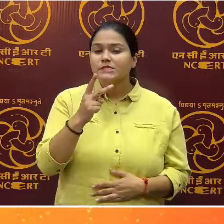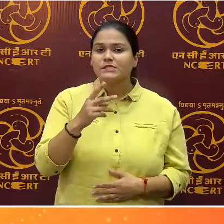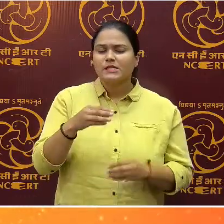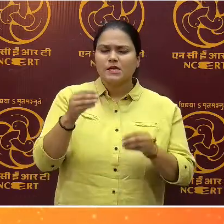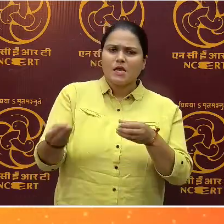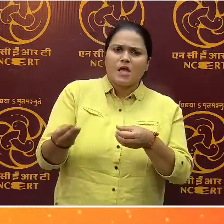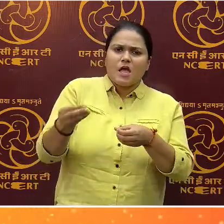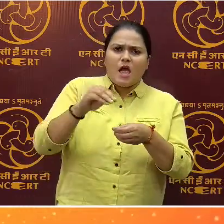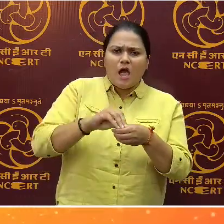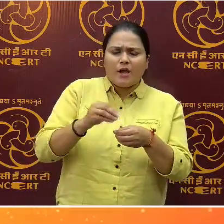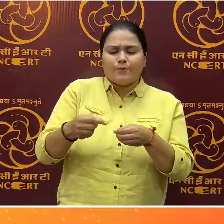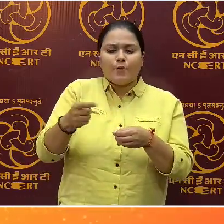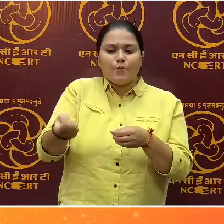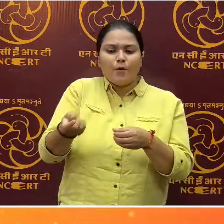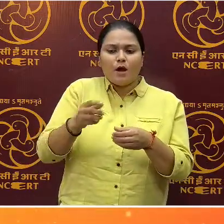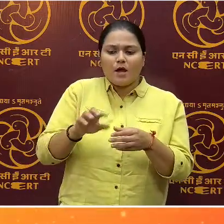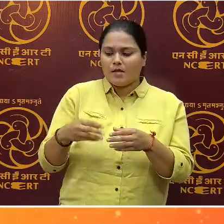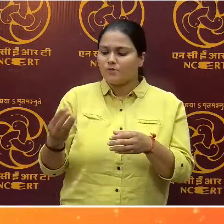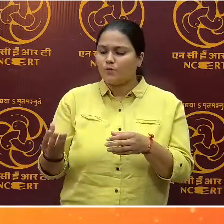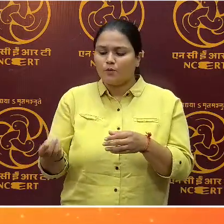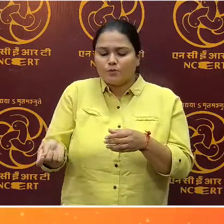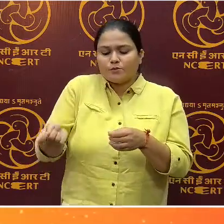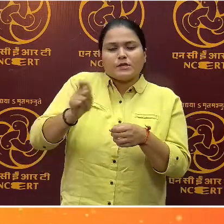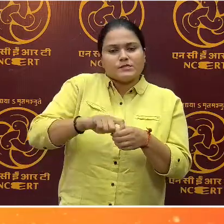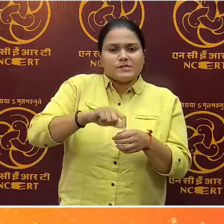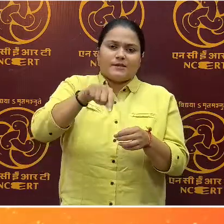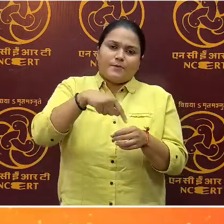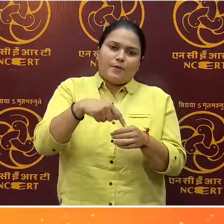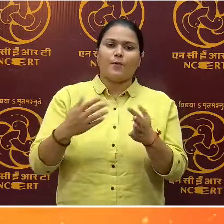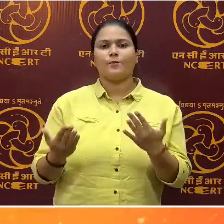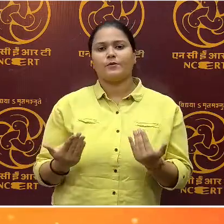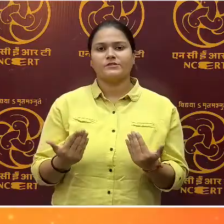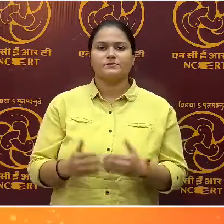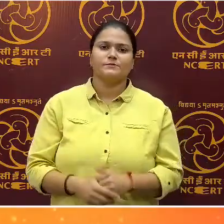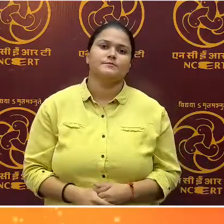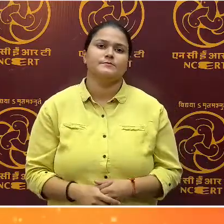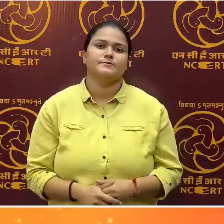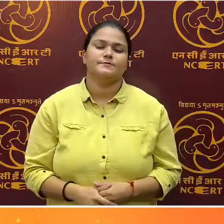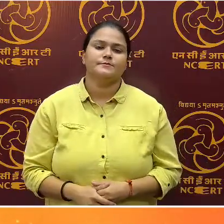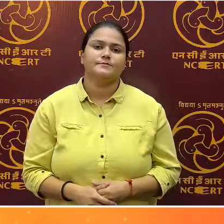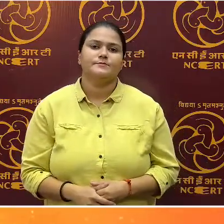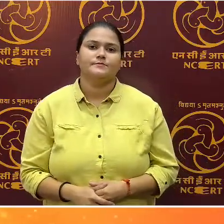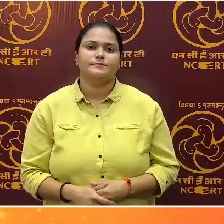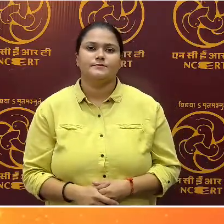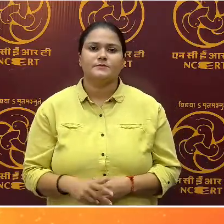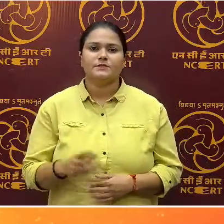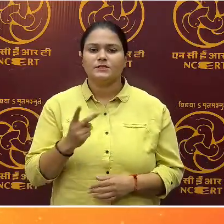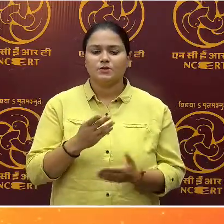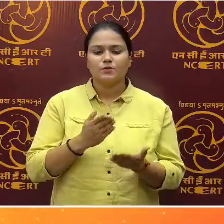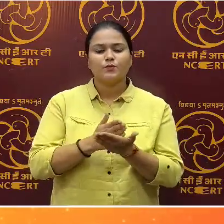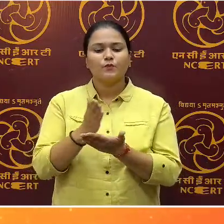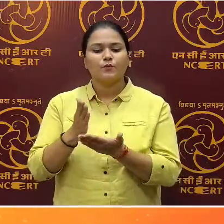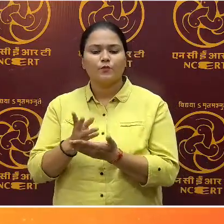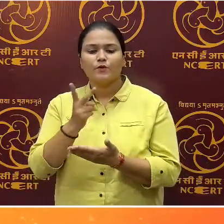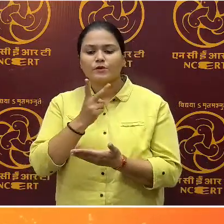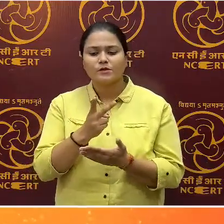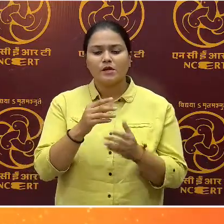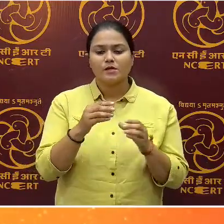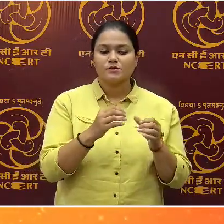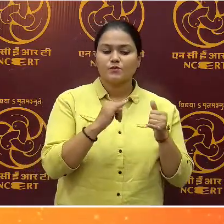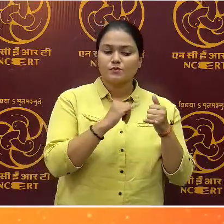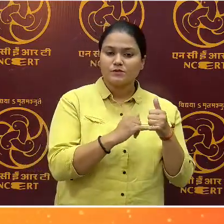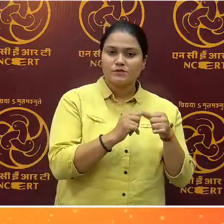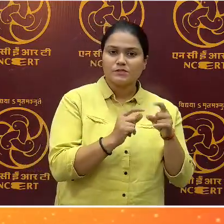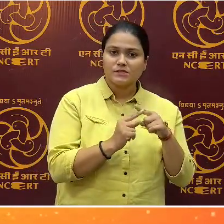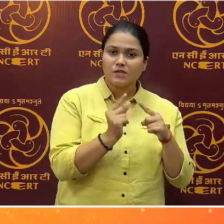more of solute to it. So these are the two ways due to using which we can convert a saturated